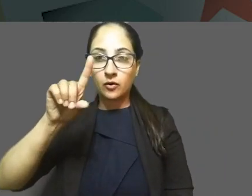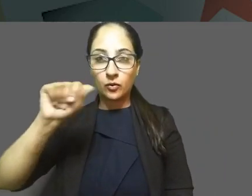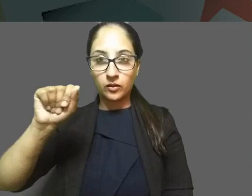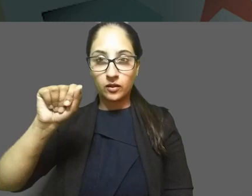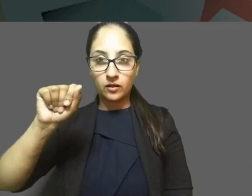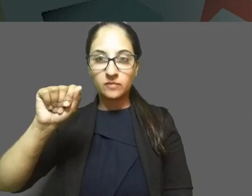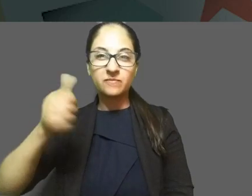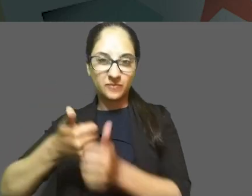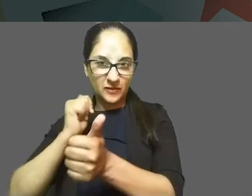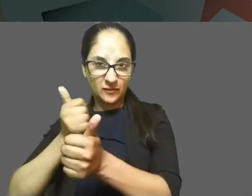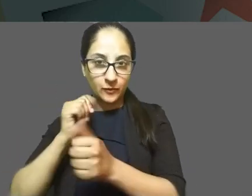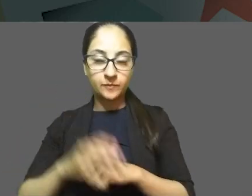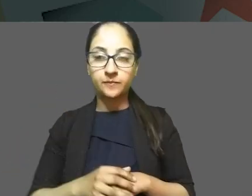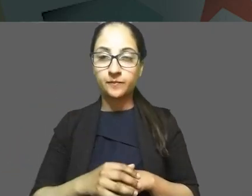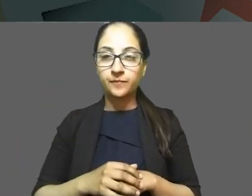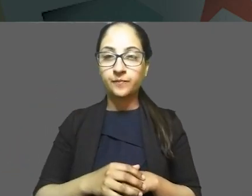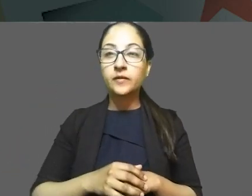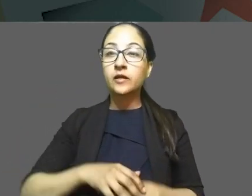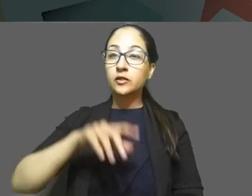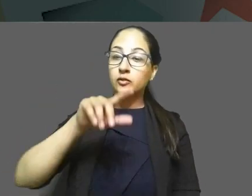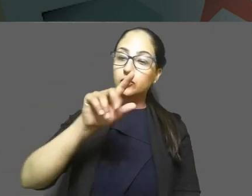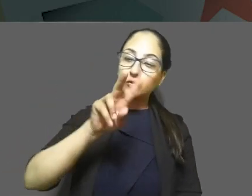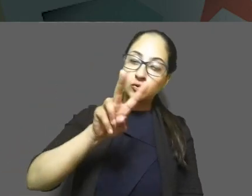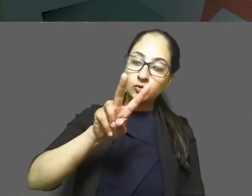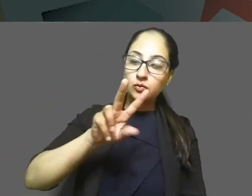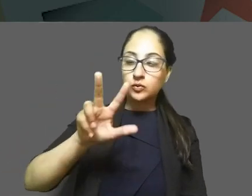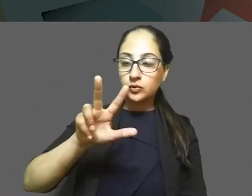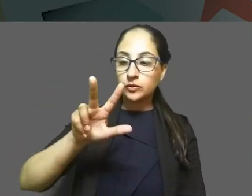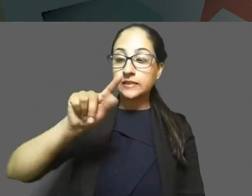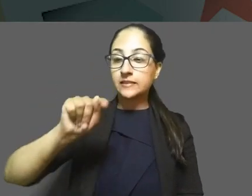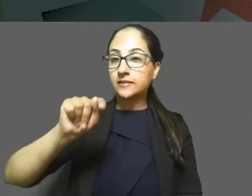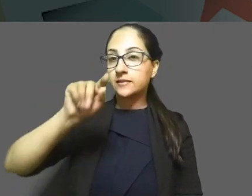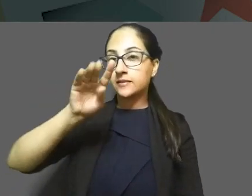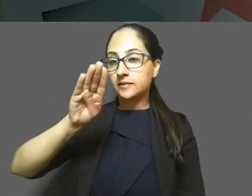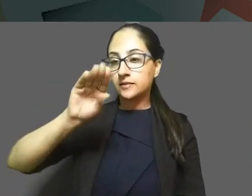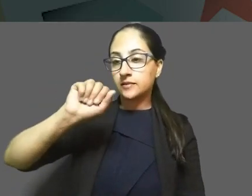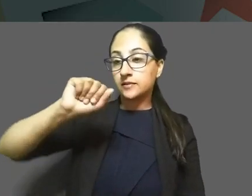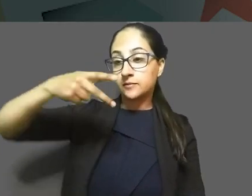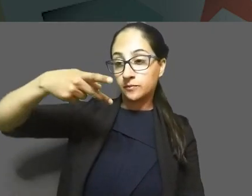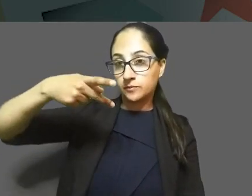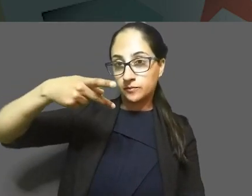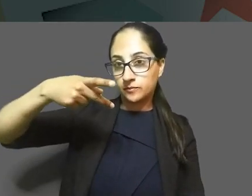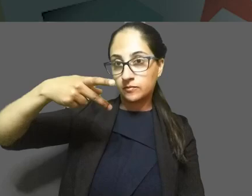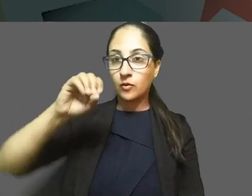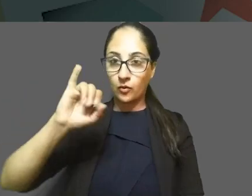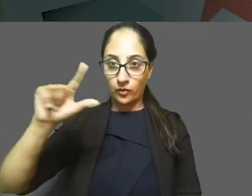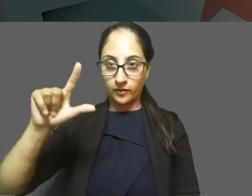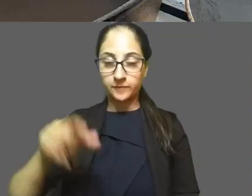2 tablespoons? Yeah, so you want to be doing 2 to 3 tablespoons of oil here.